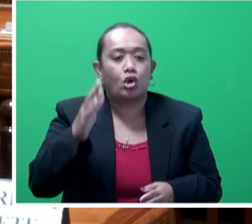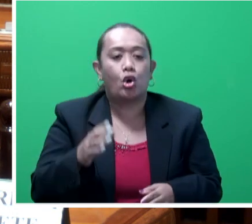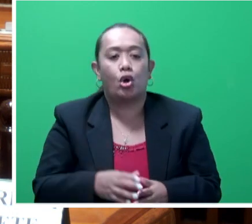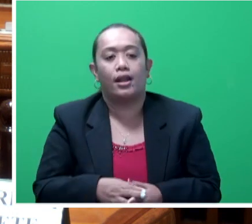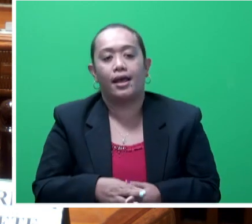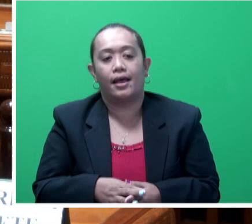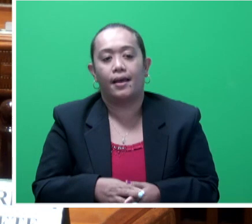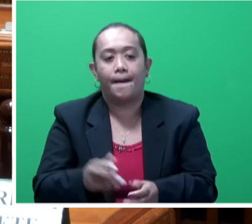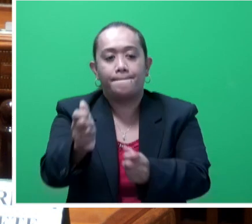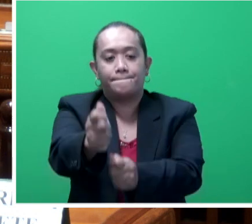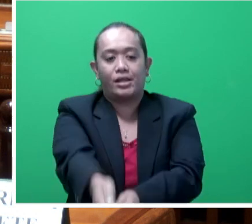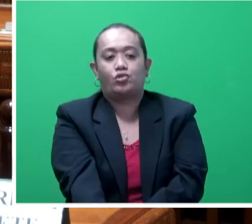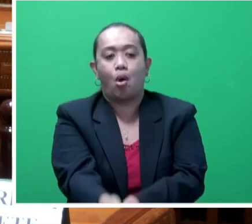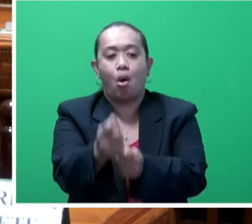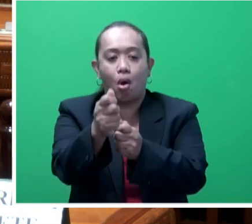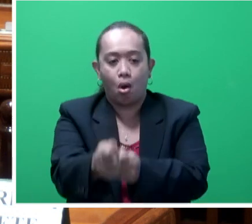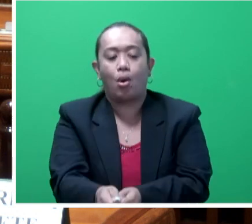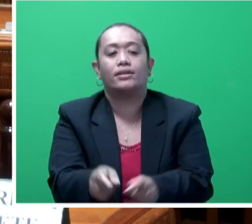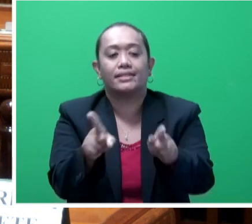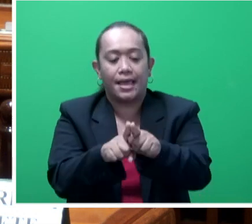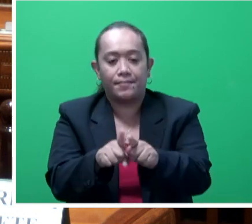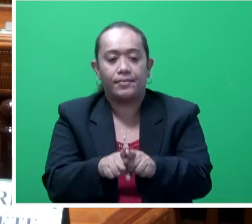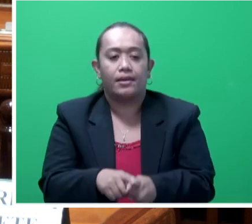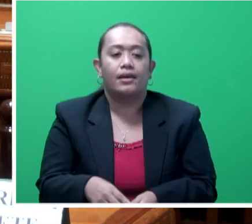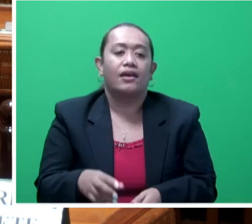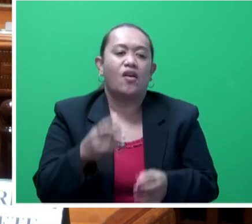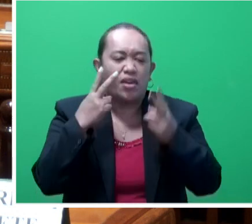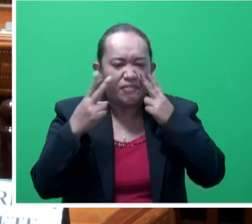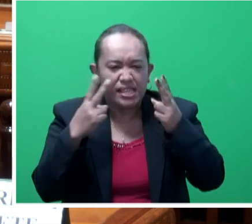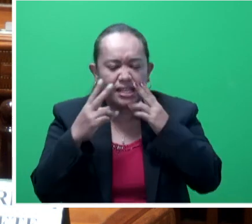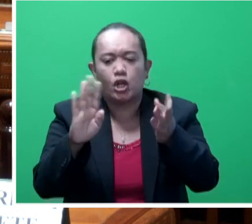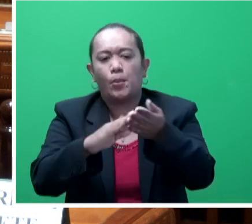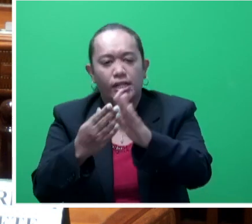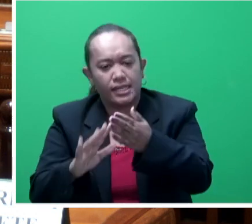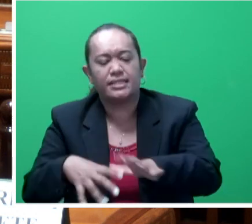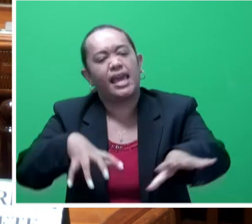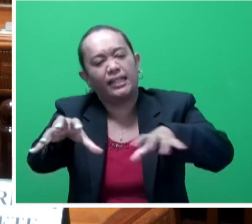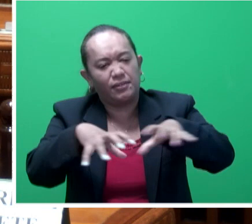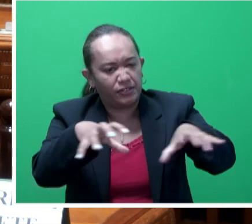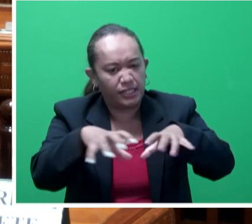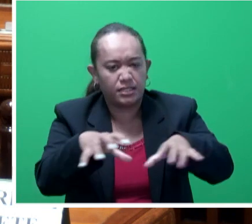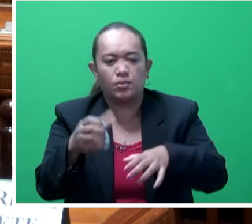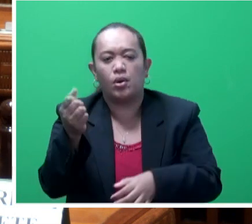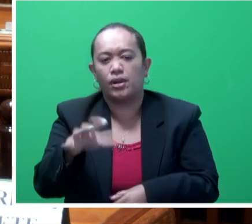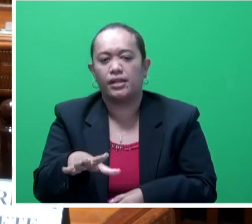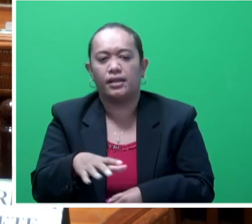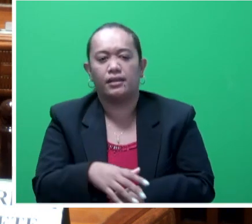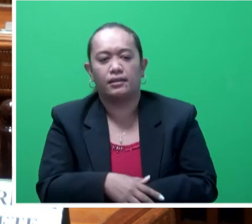awareness in the vulnerable communities as well. And these activities, Mr. Speaker, sir,